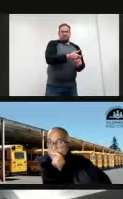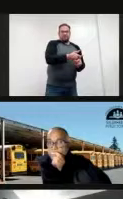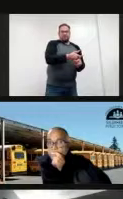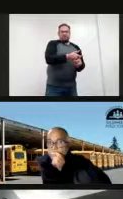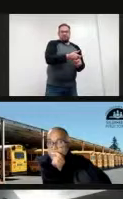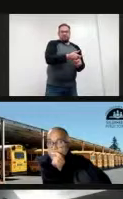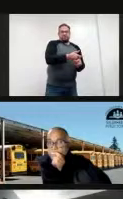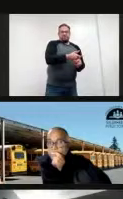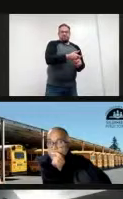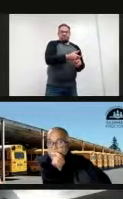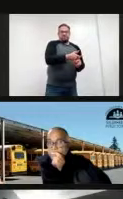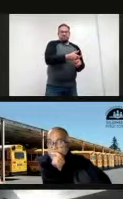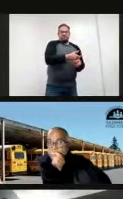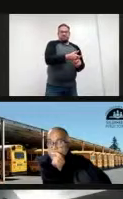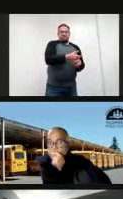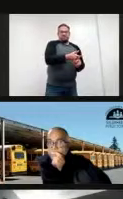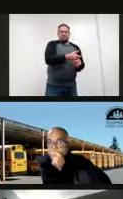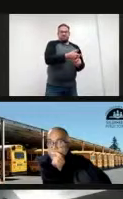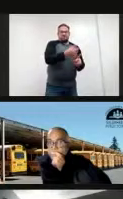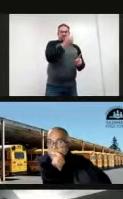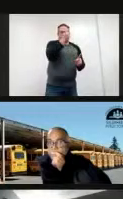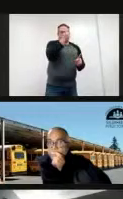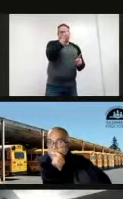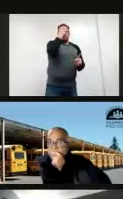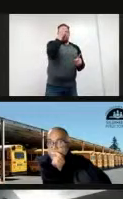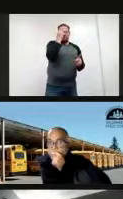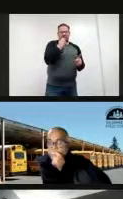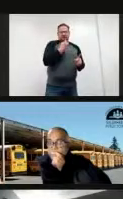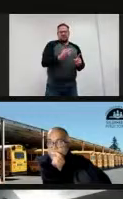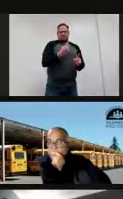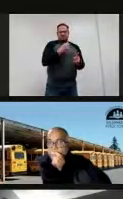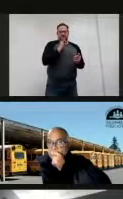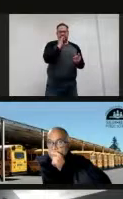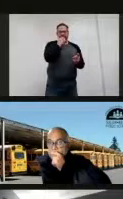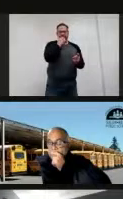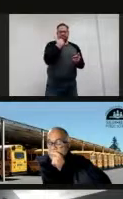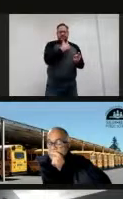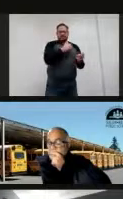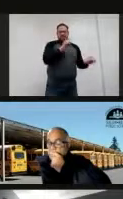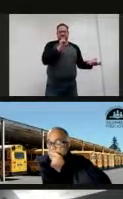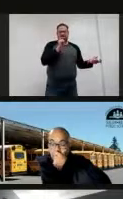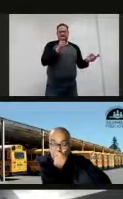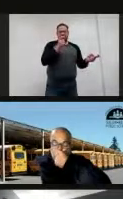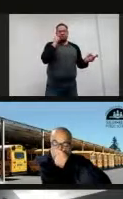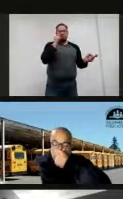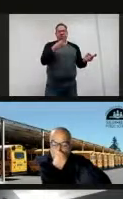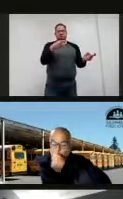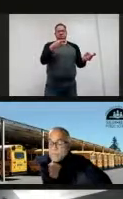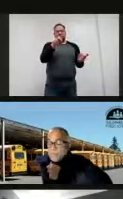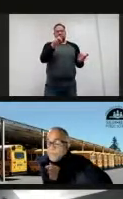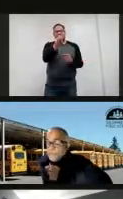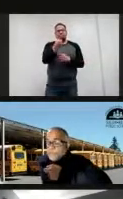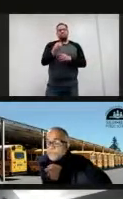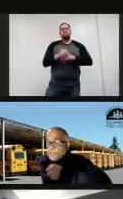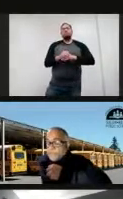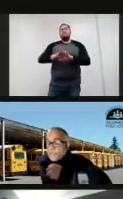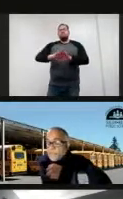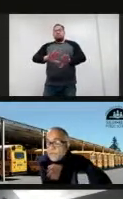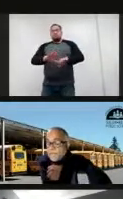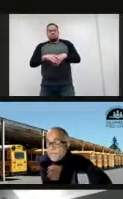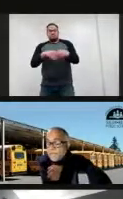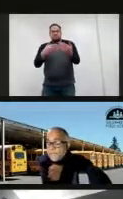I'm not gonna say that because I think I'm gonna say the wrong thing, but at any rate, we're adjusting for PERS. Then you're seeing across the